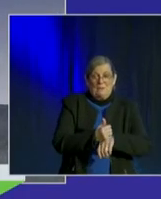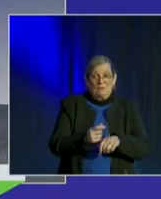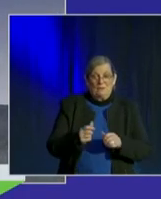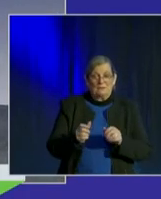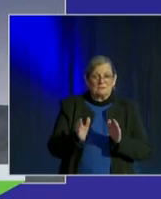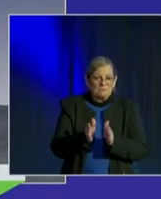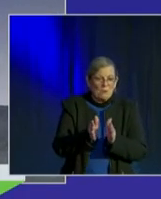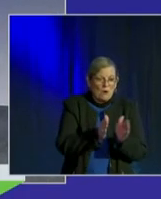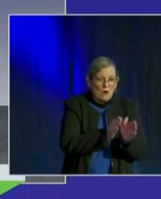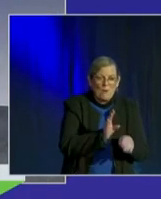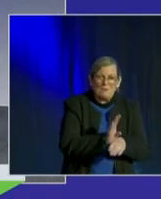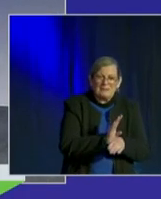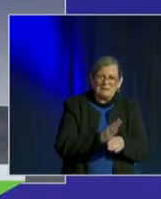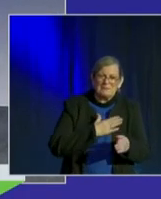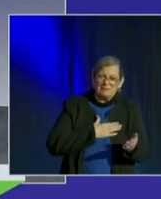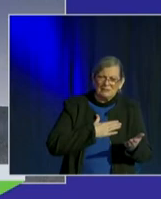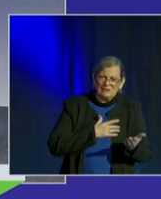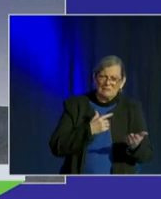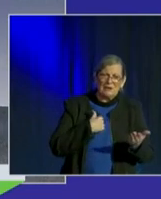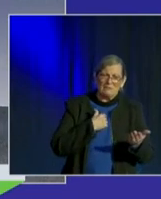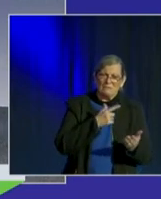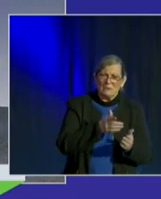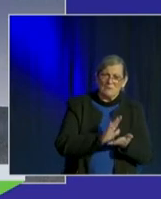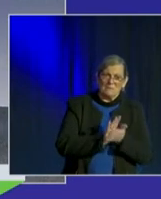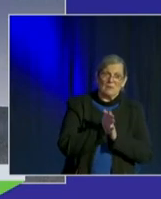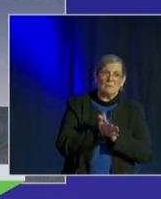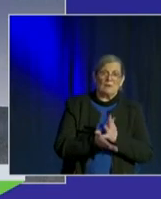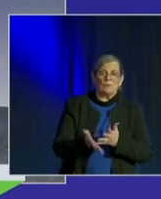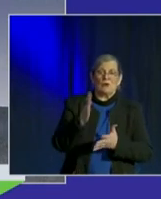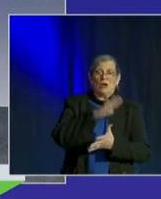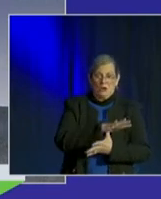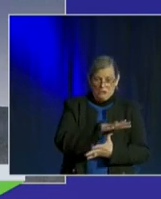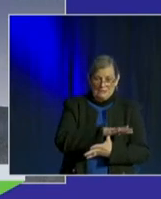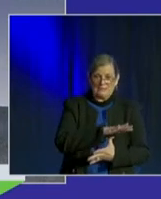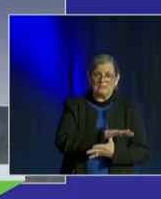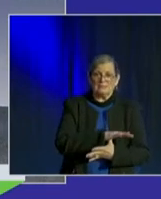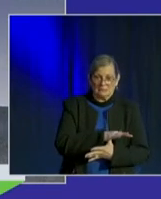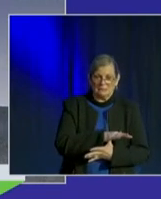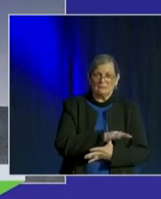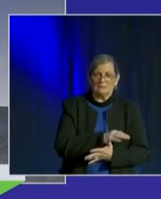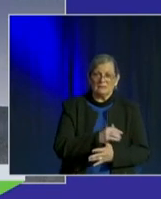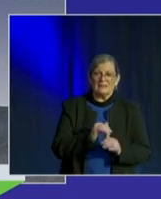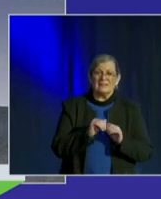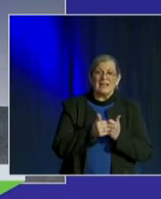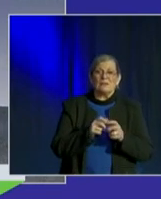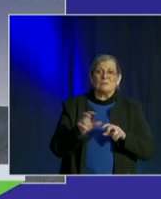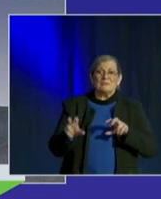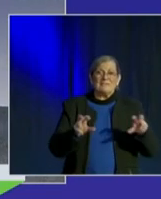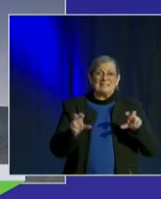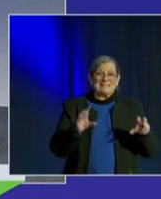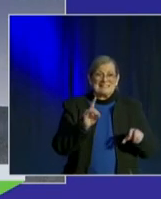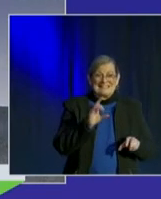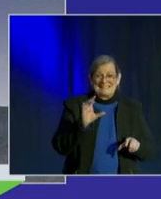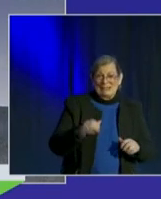if this becomes a priority for a lot of growing population in DC who want to